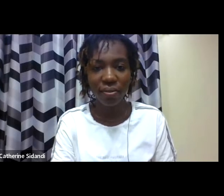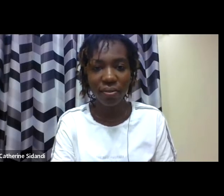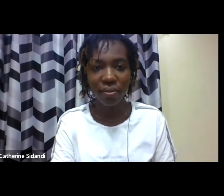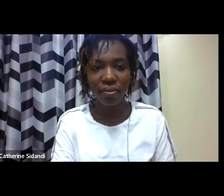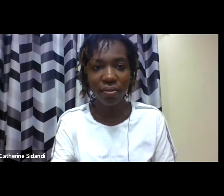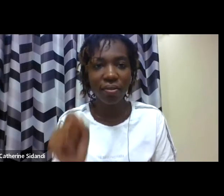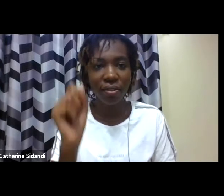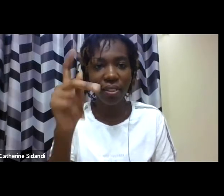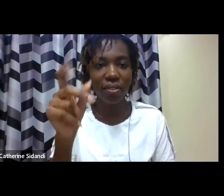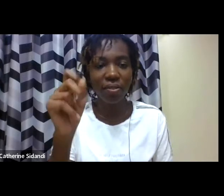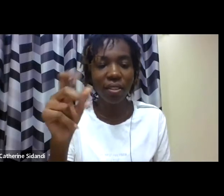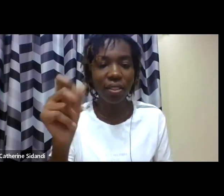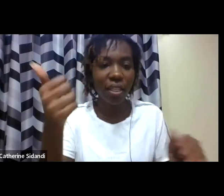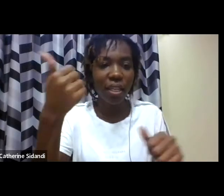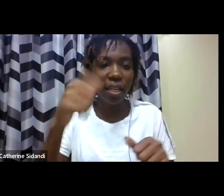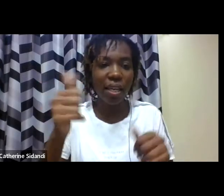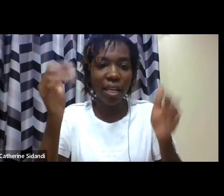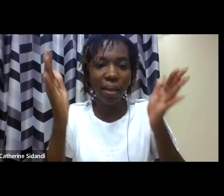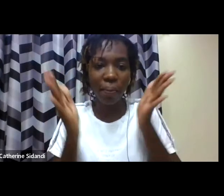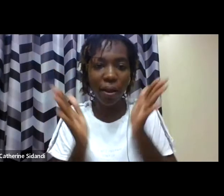All right, anybody?